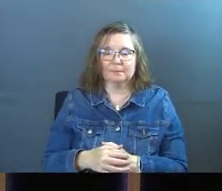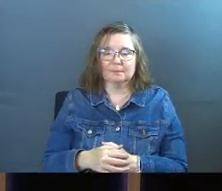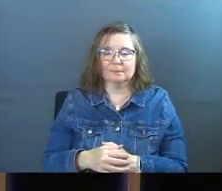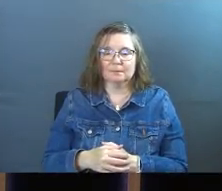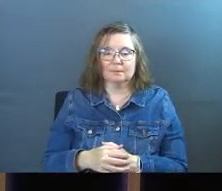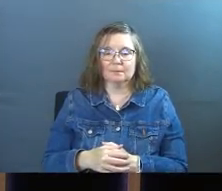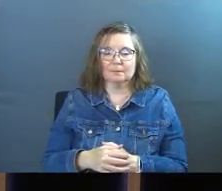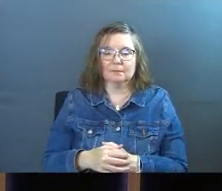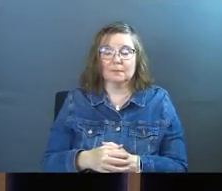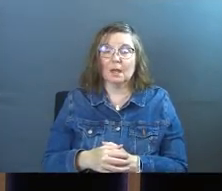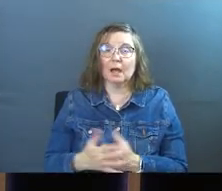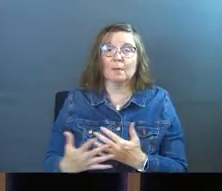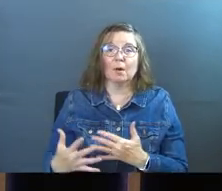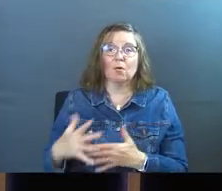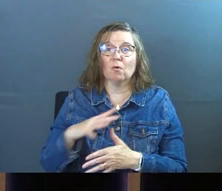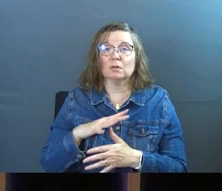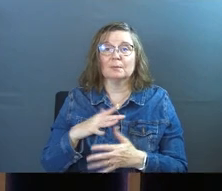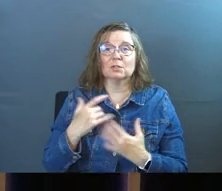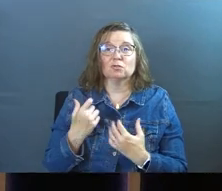How about ultimate strength?